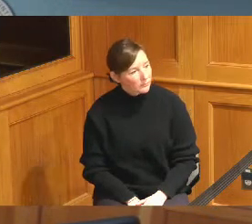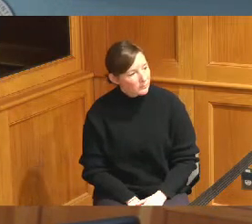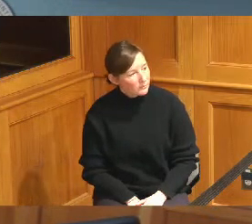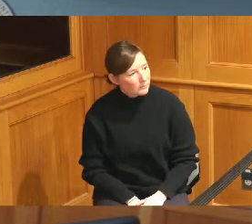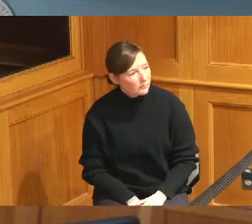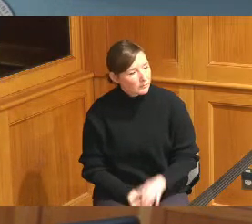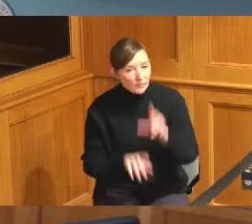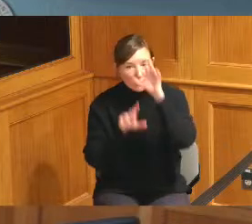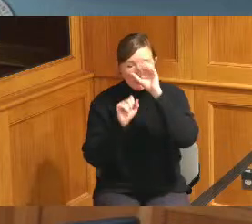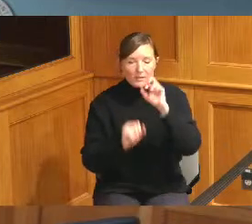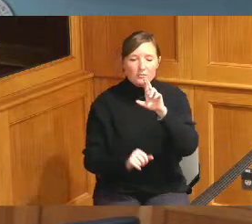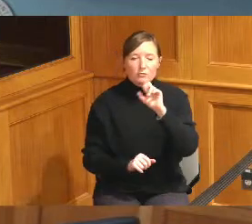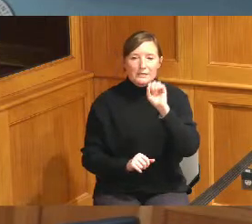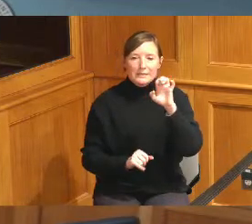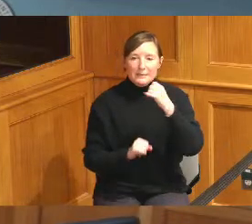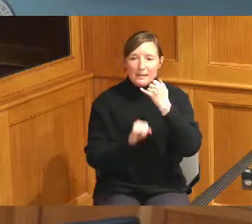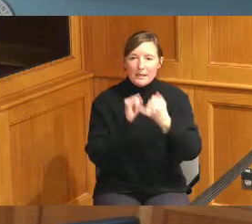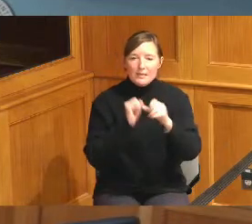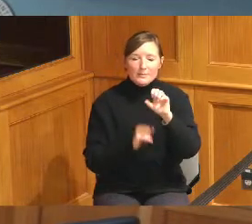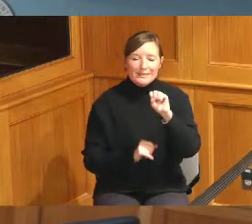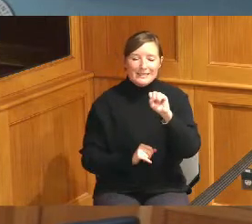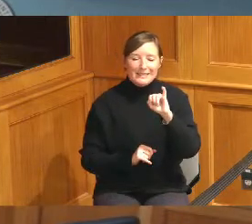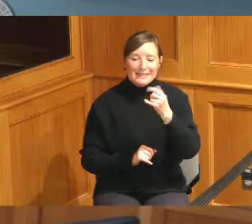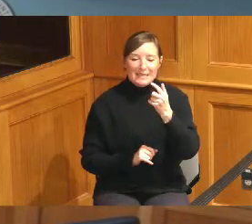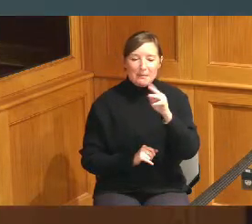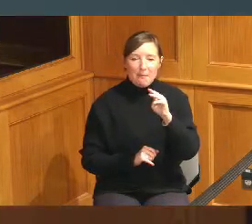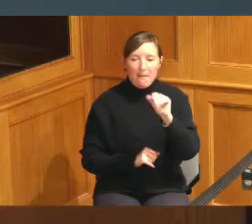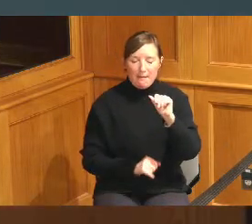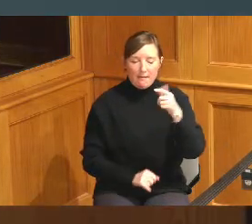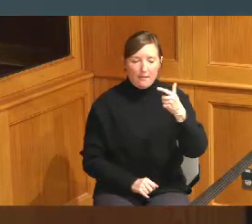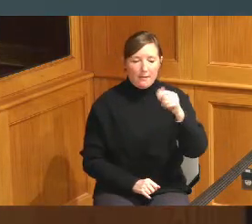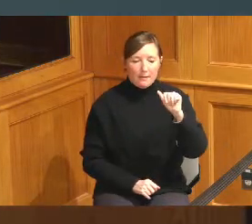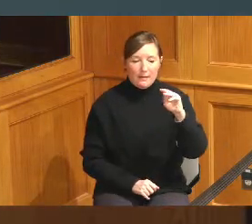We have Sigma Gamma Rho Incorporated.